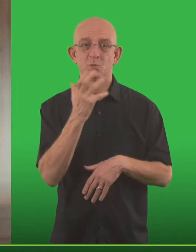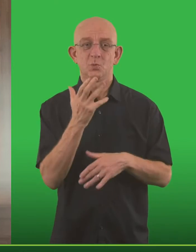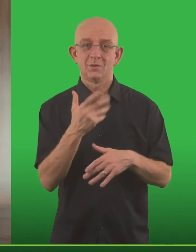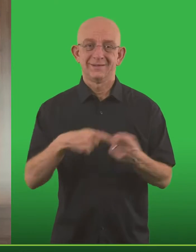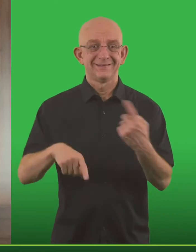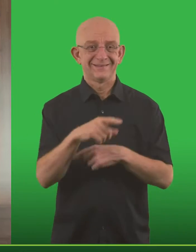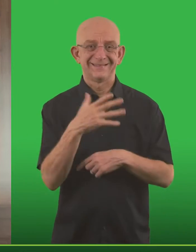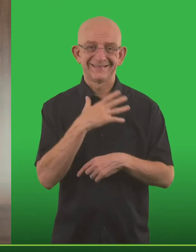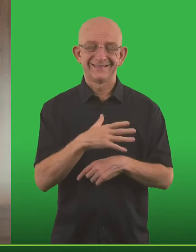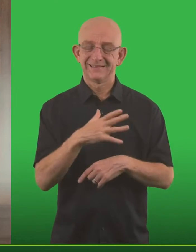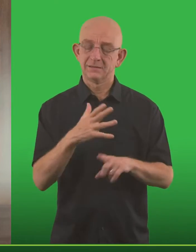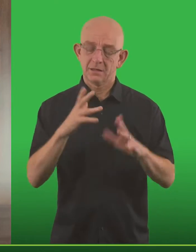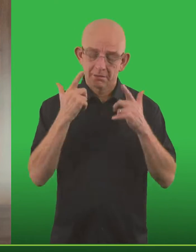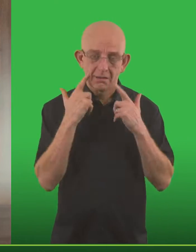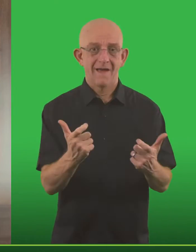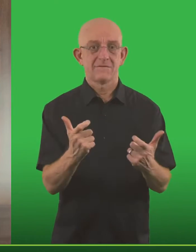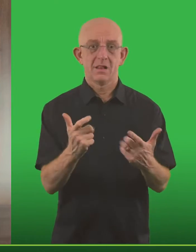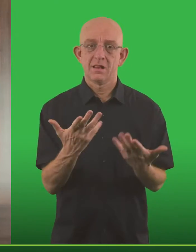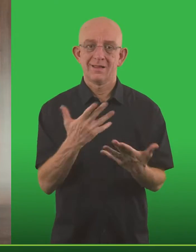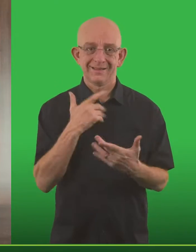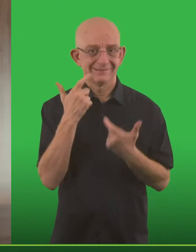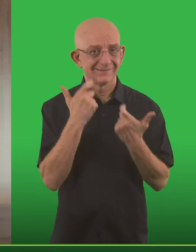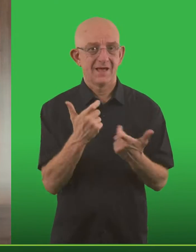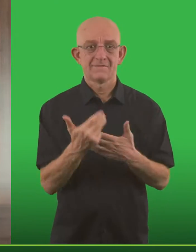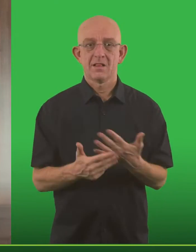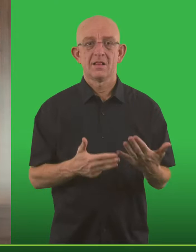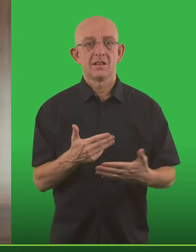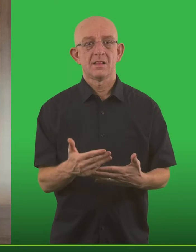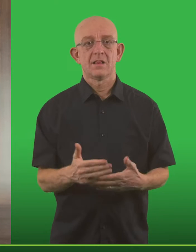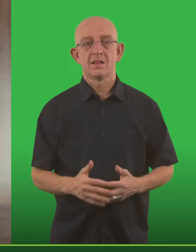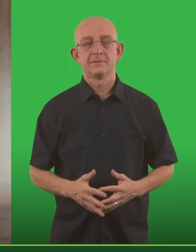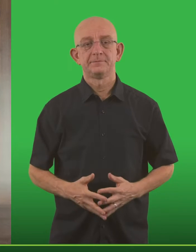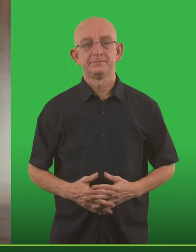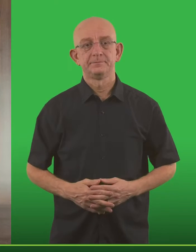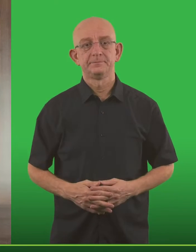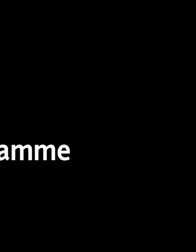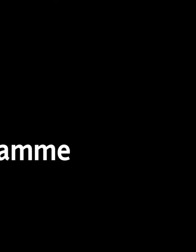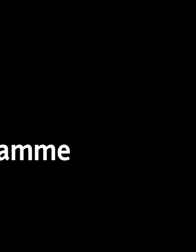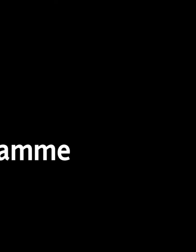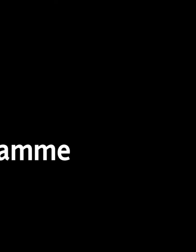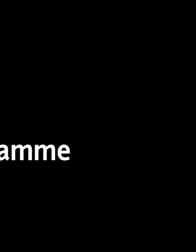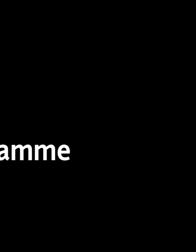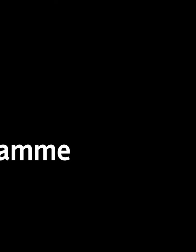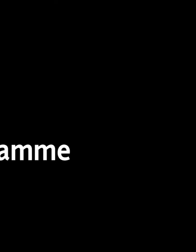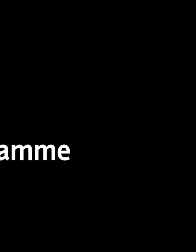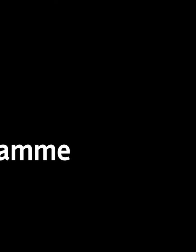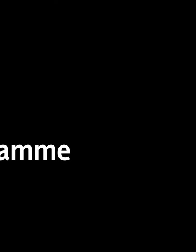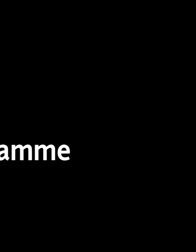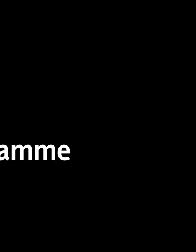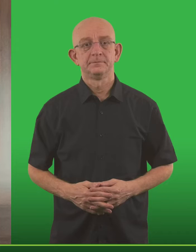system is under exceptional pressure at the moment, which further underscores the need to act carefully, cautiously.